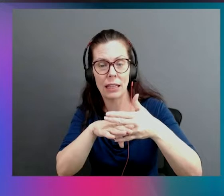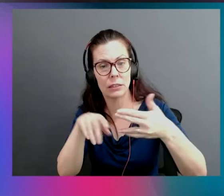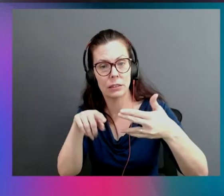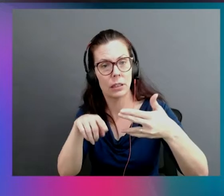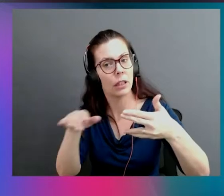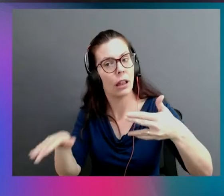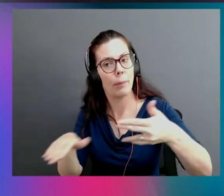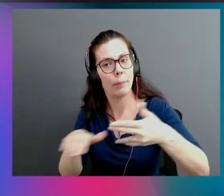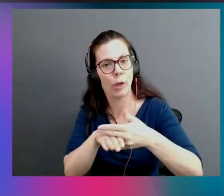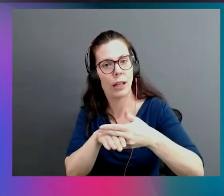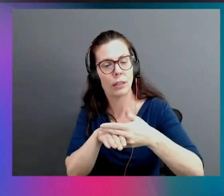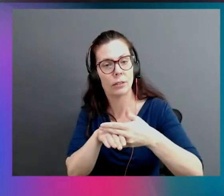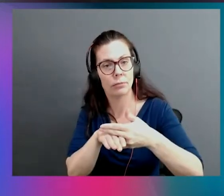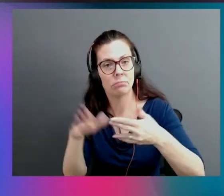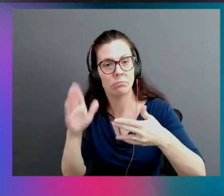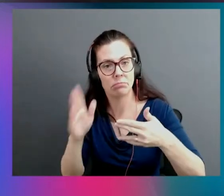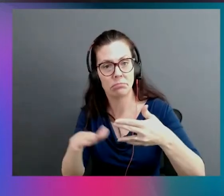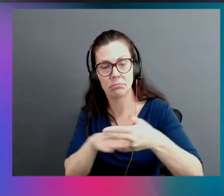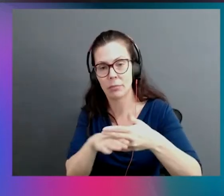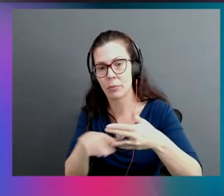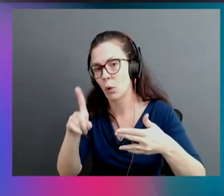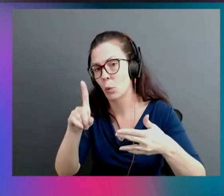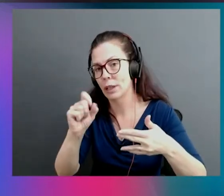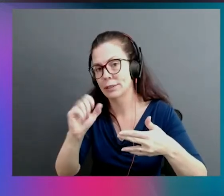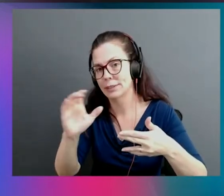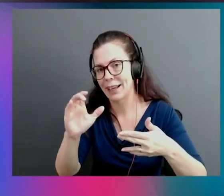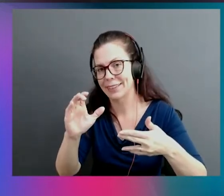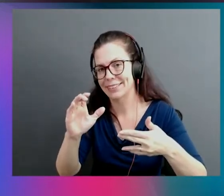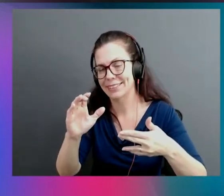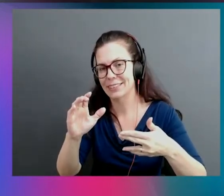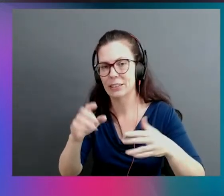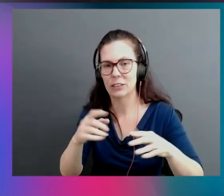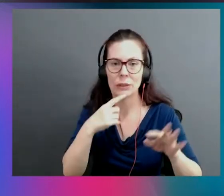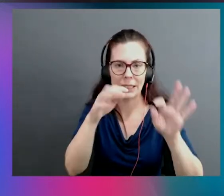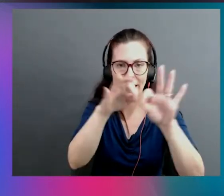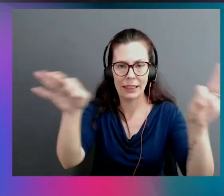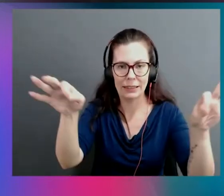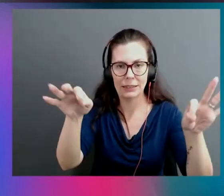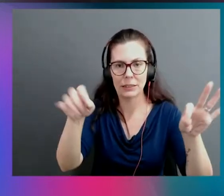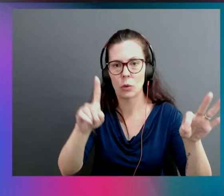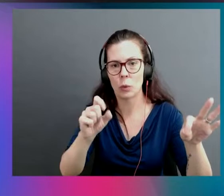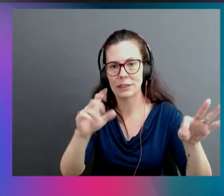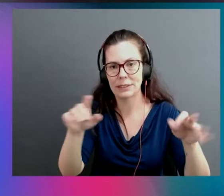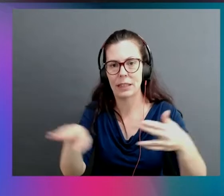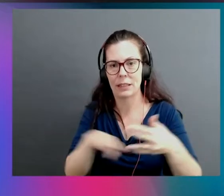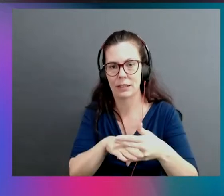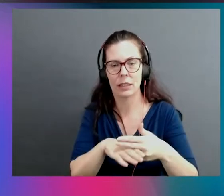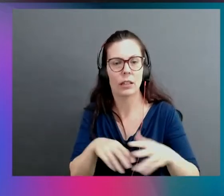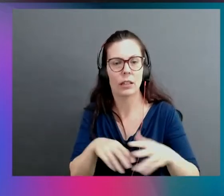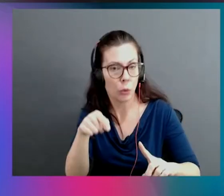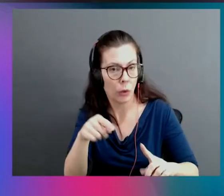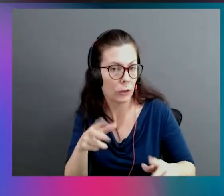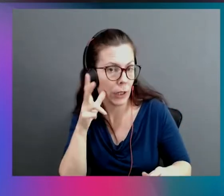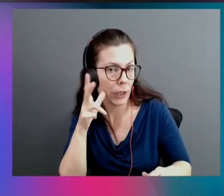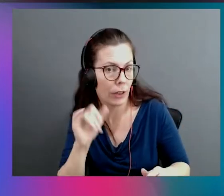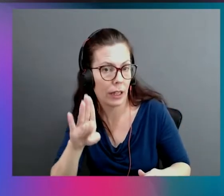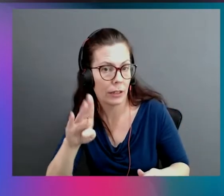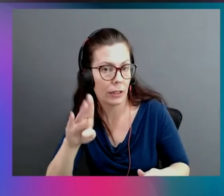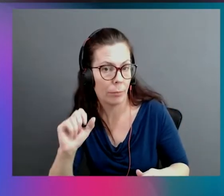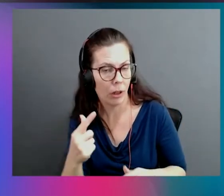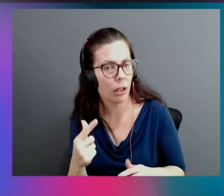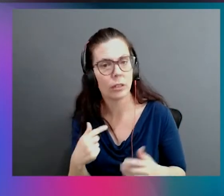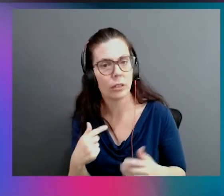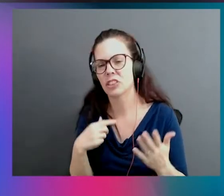break of 1 second in between saying this next line of, would you like to hear this blog? Okay. So I just take